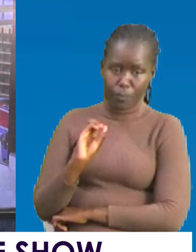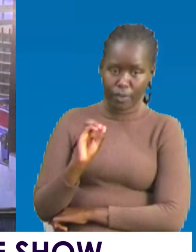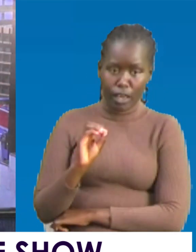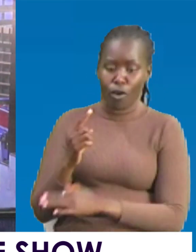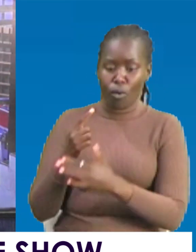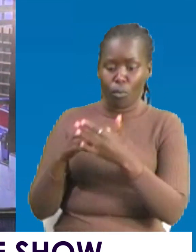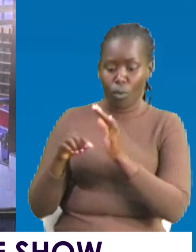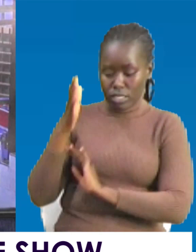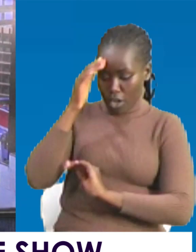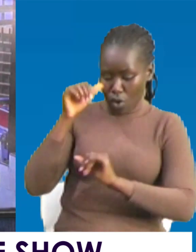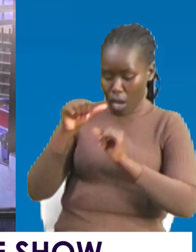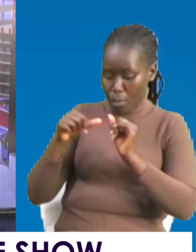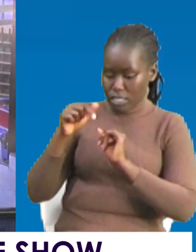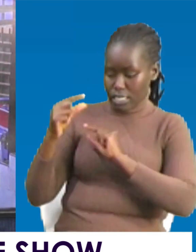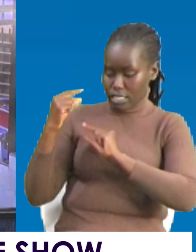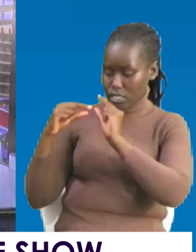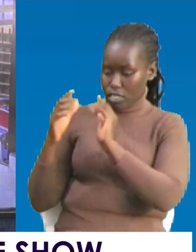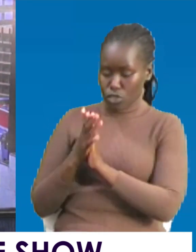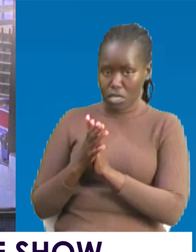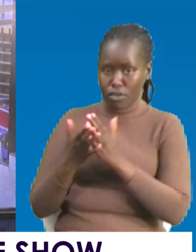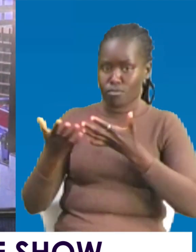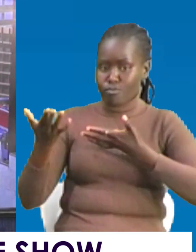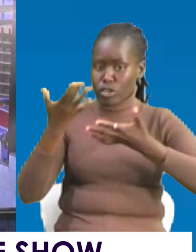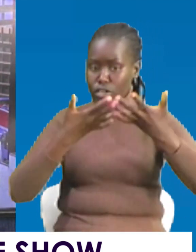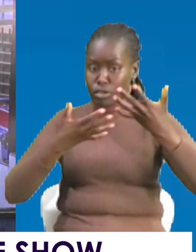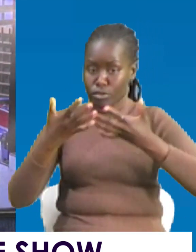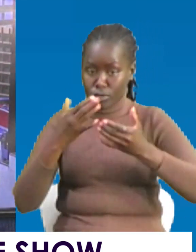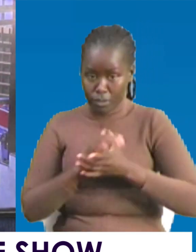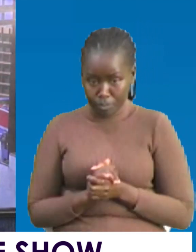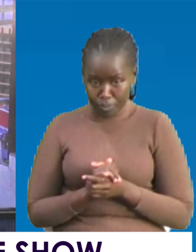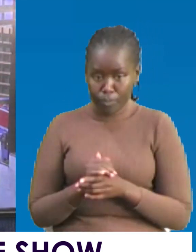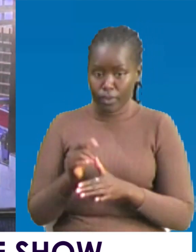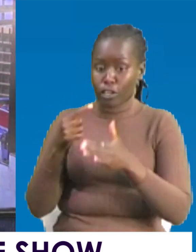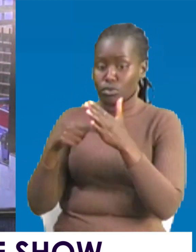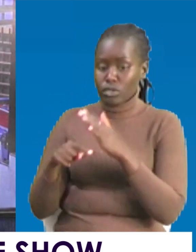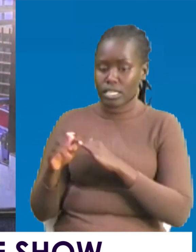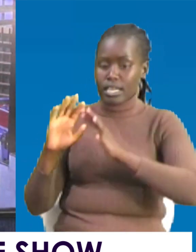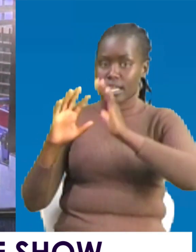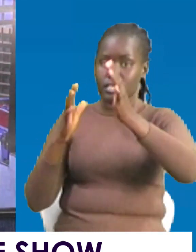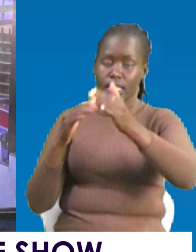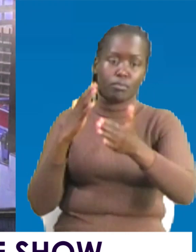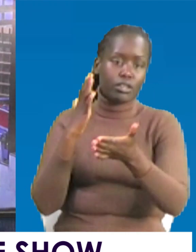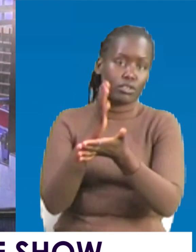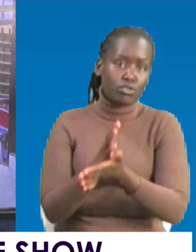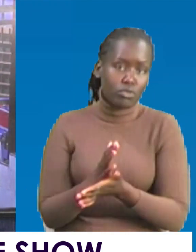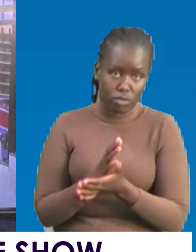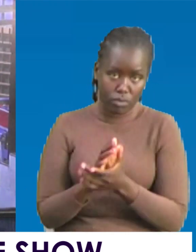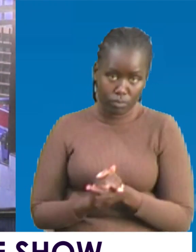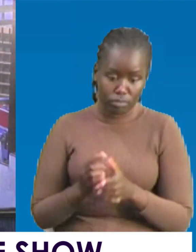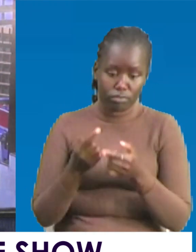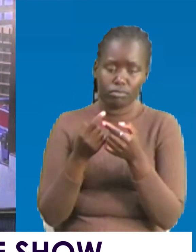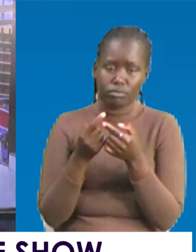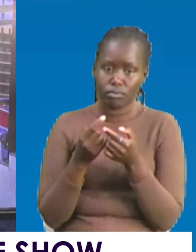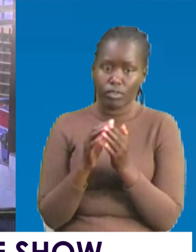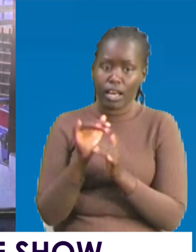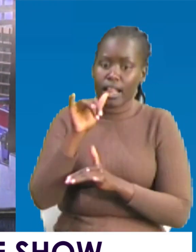generation, at least from interactions that I've had with them, is that they celebrate truth. By the